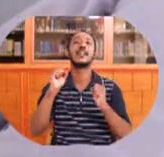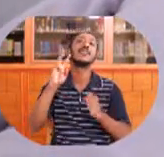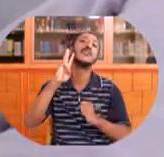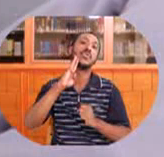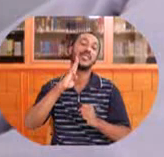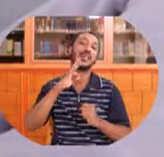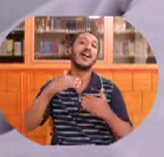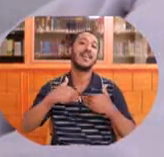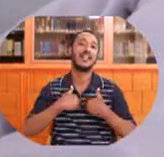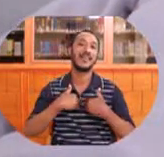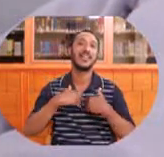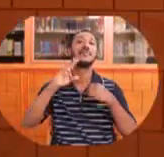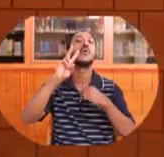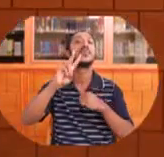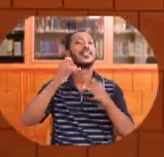hardness of water, you can say.